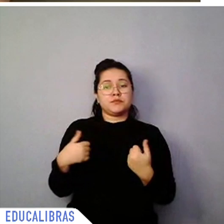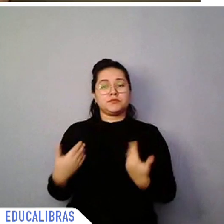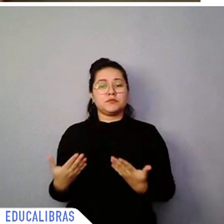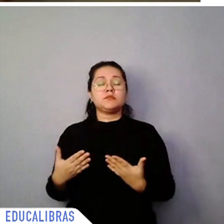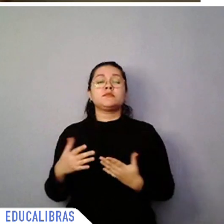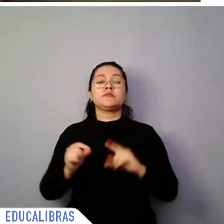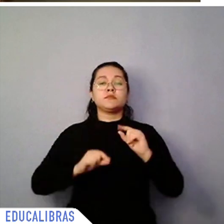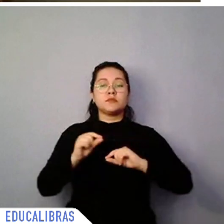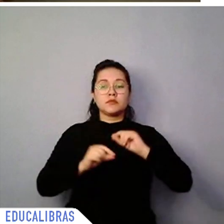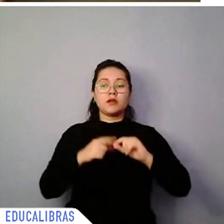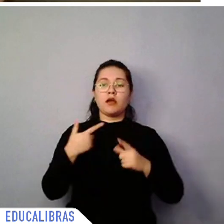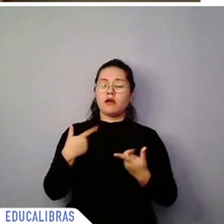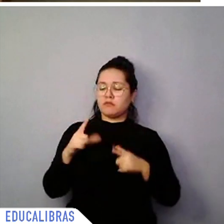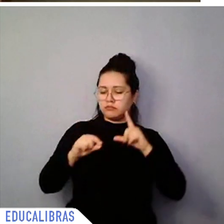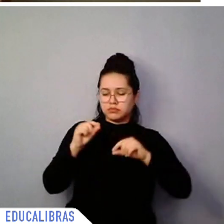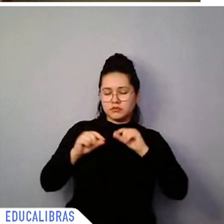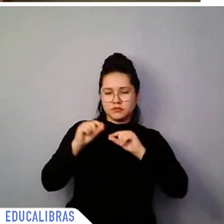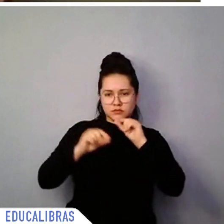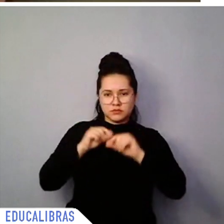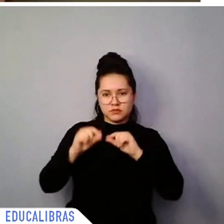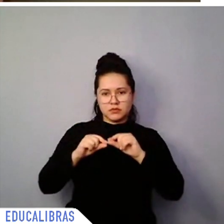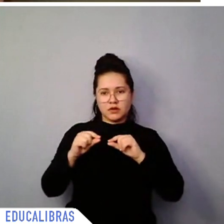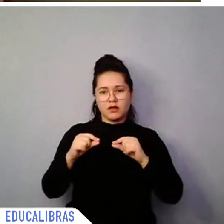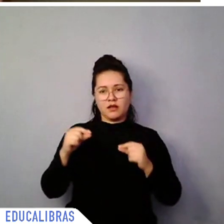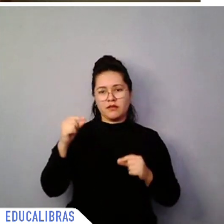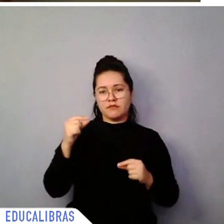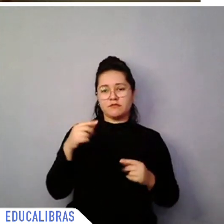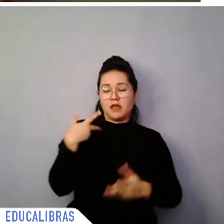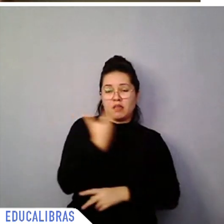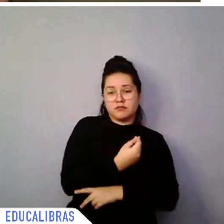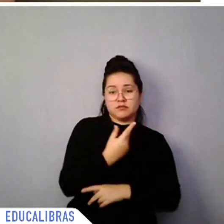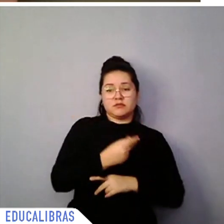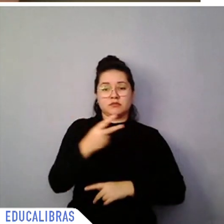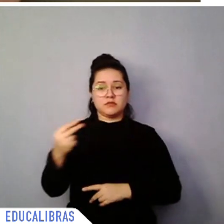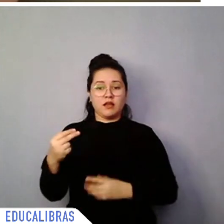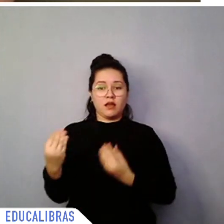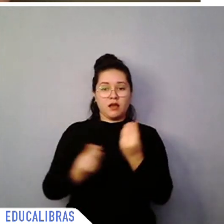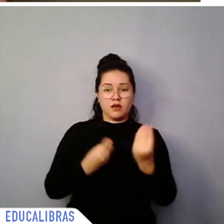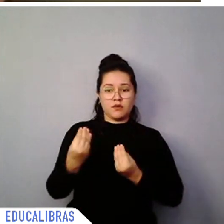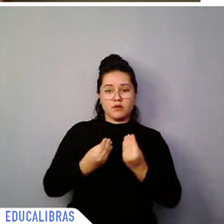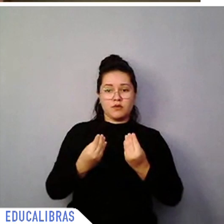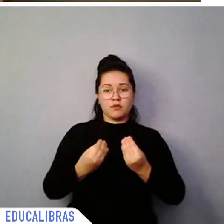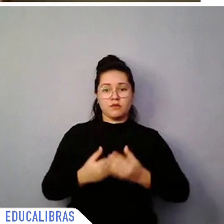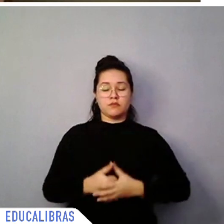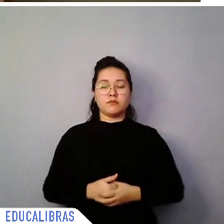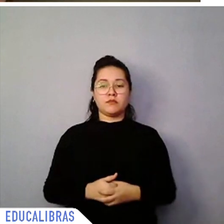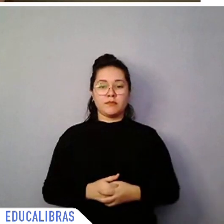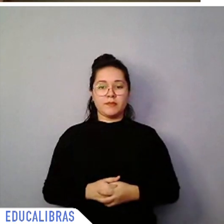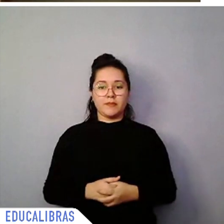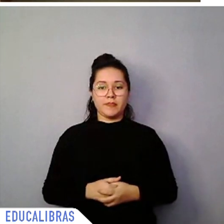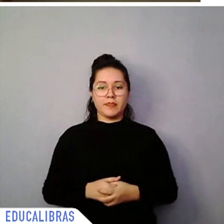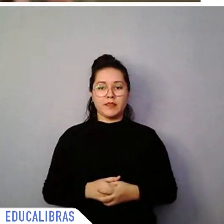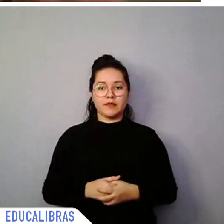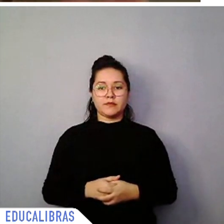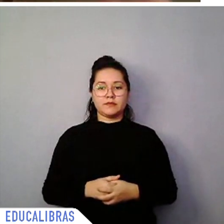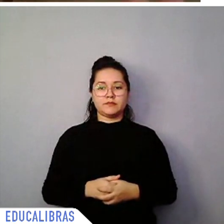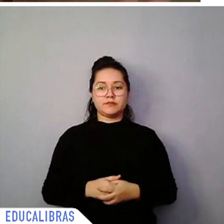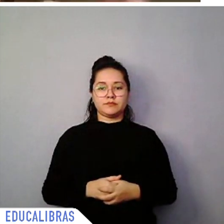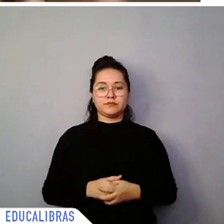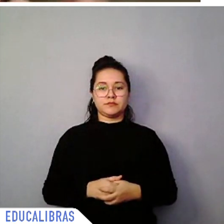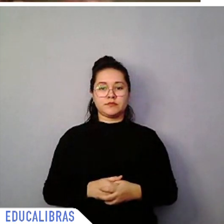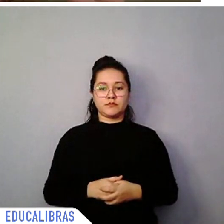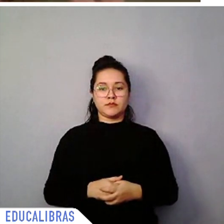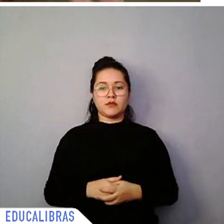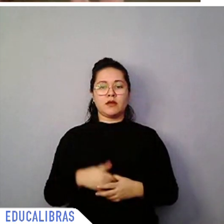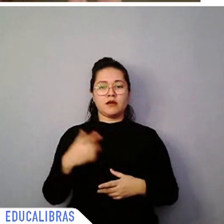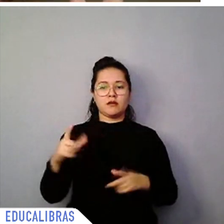it is reaching more and more proofs that things went wrong. There are other ways that immunization should